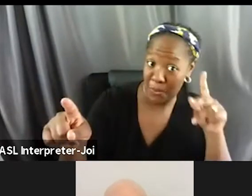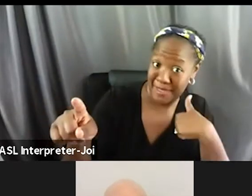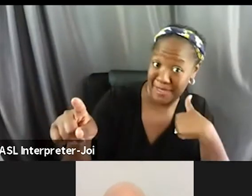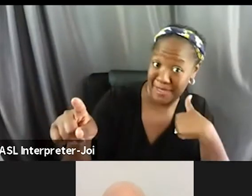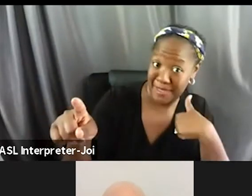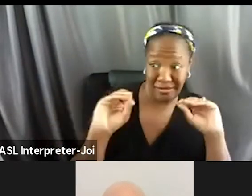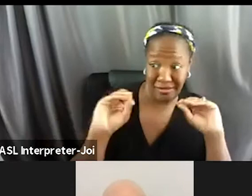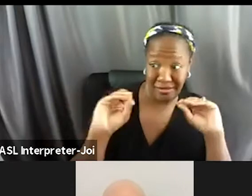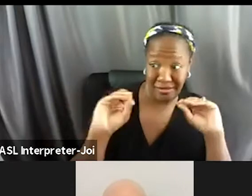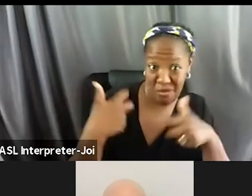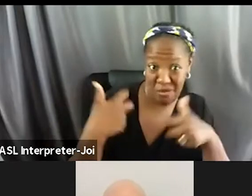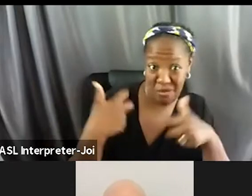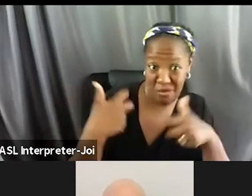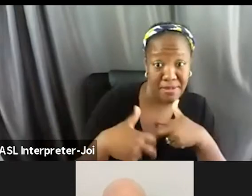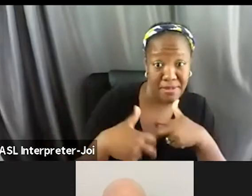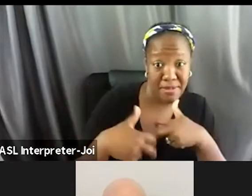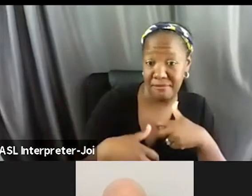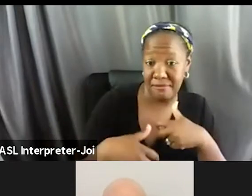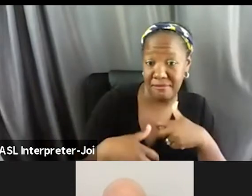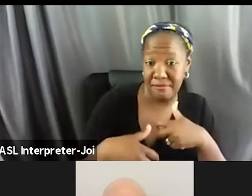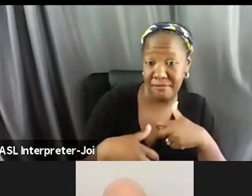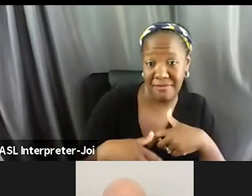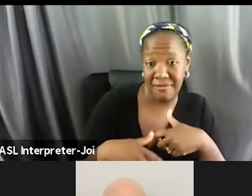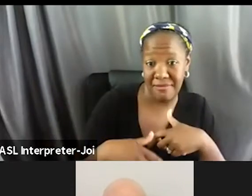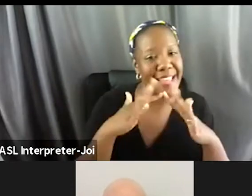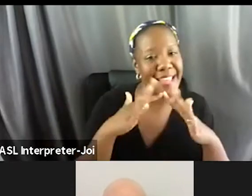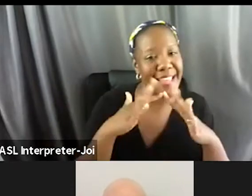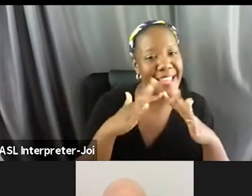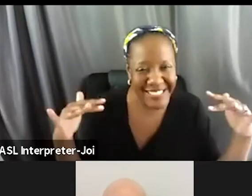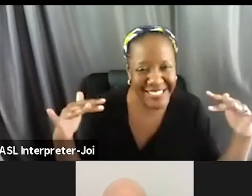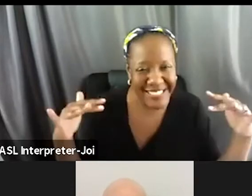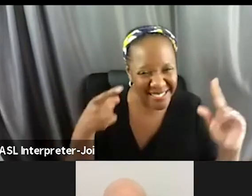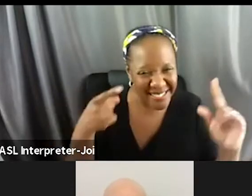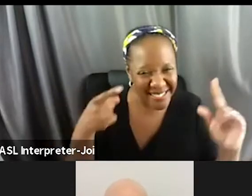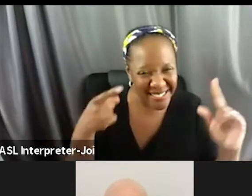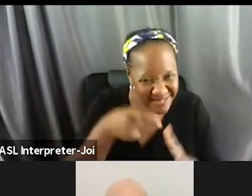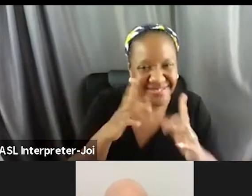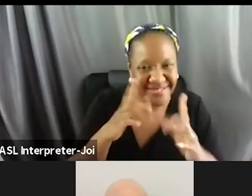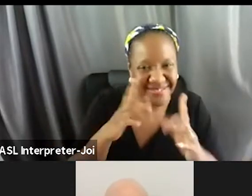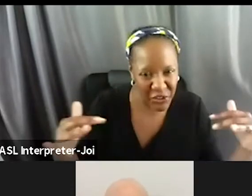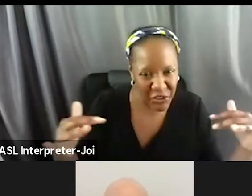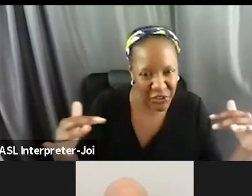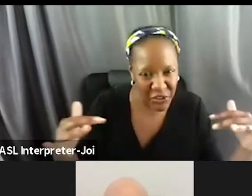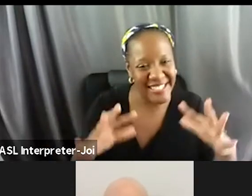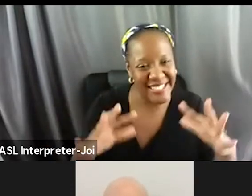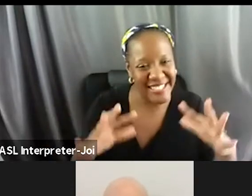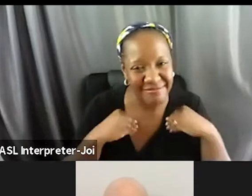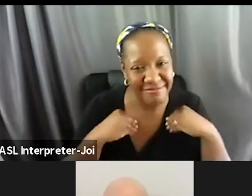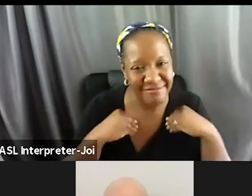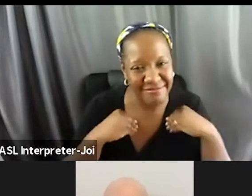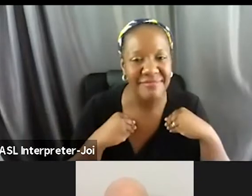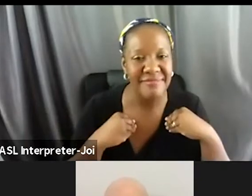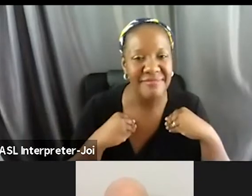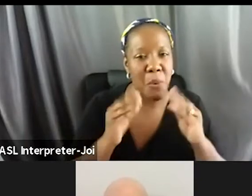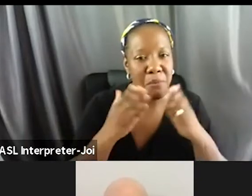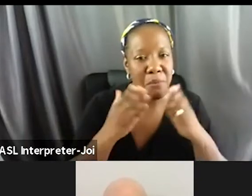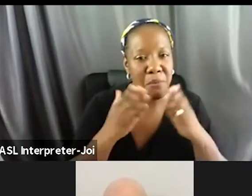no problem. It's just, that's what diversity is. I'm beginning to embrace it from, a broader